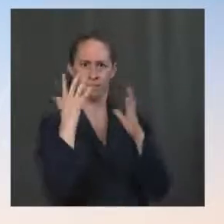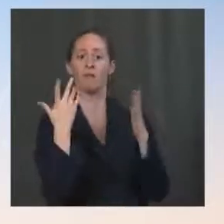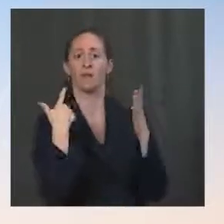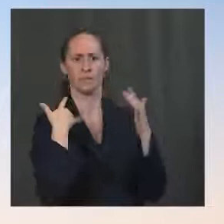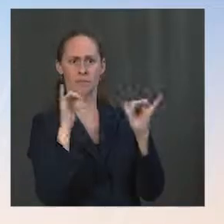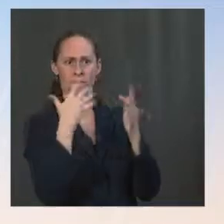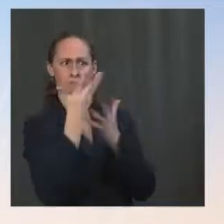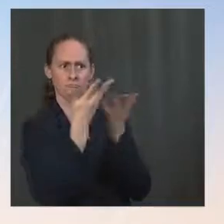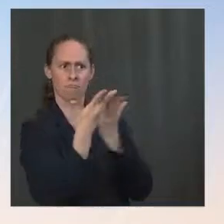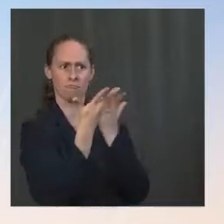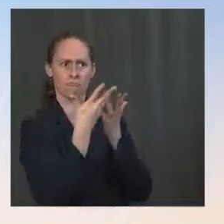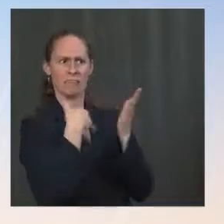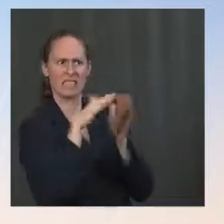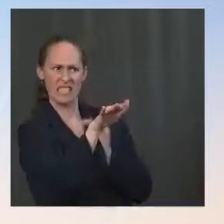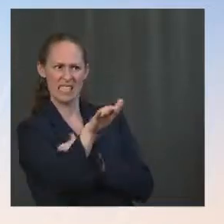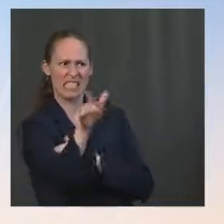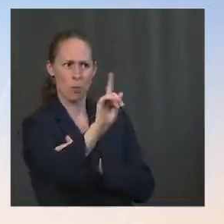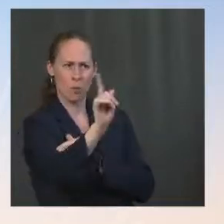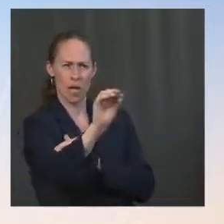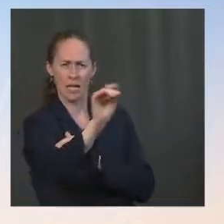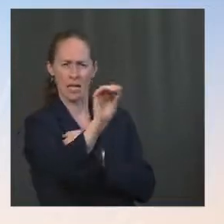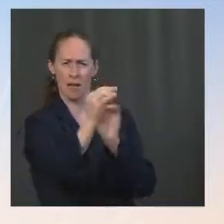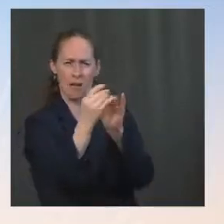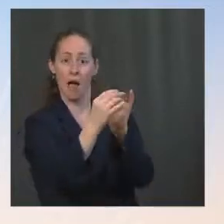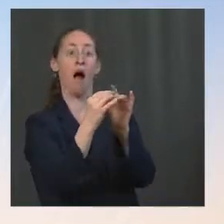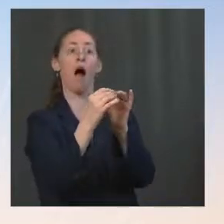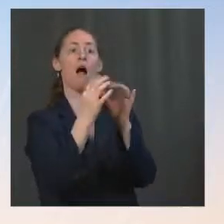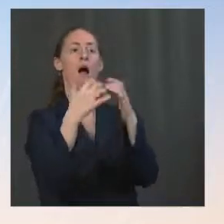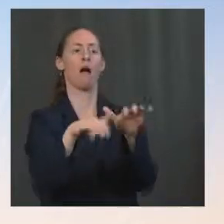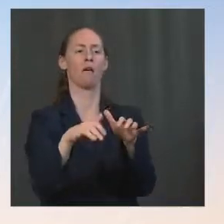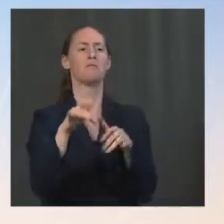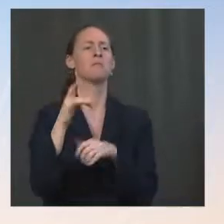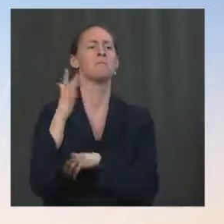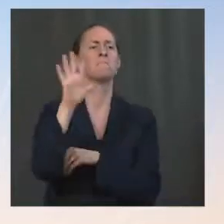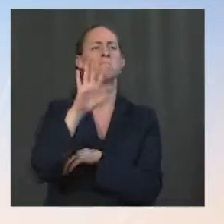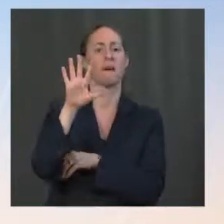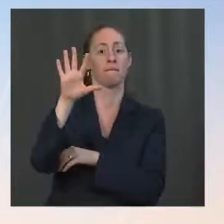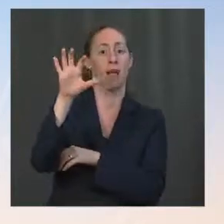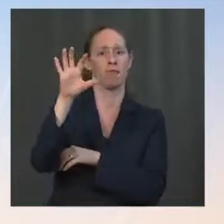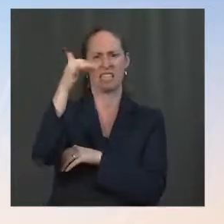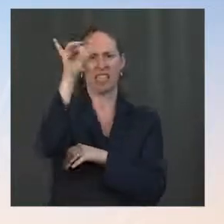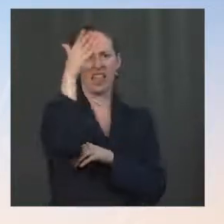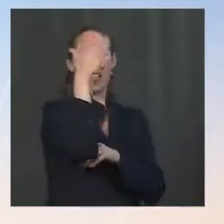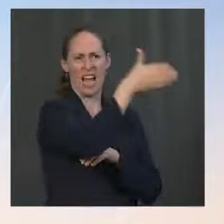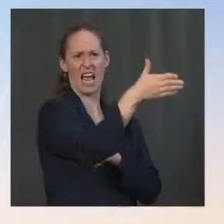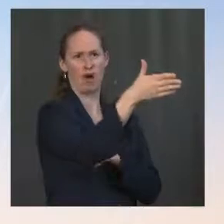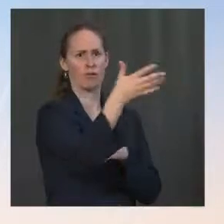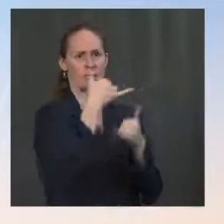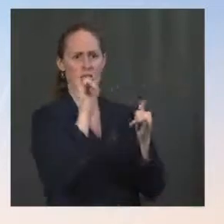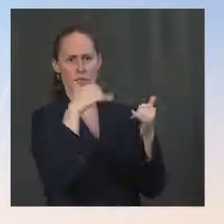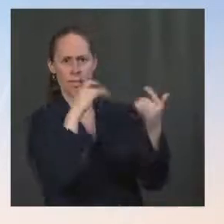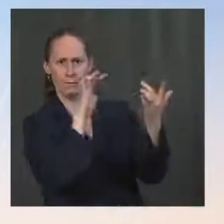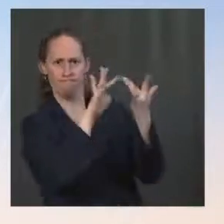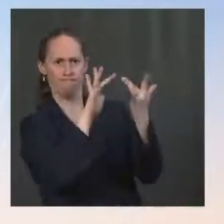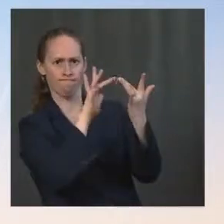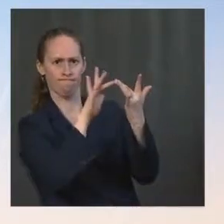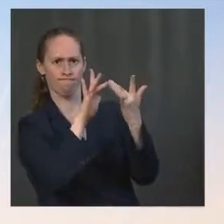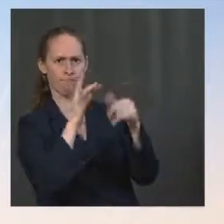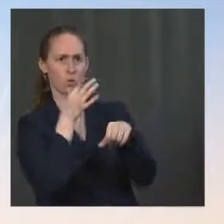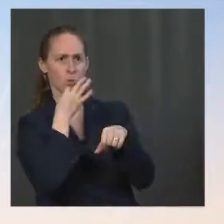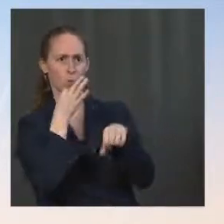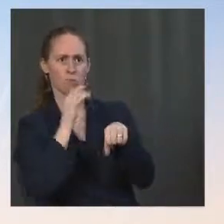with and be in contact with. There are approximately 500 American citizens we are currently working with who want to leave, and we're communicating directly